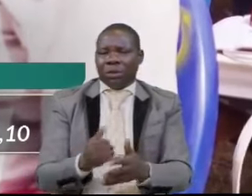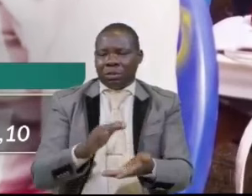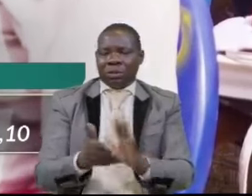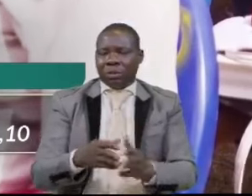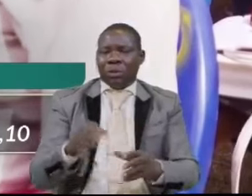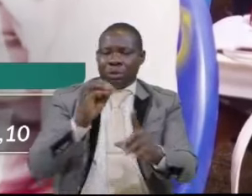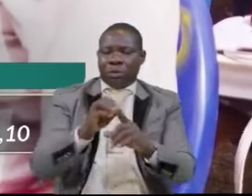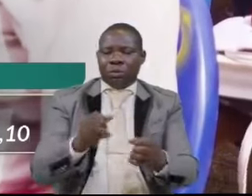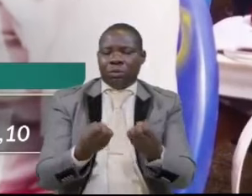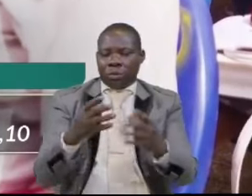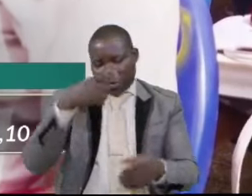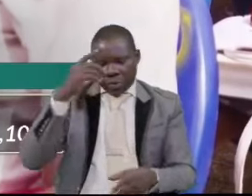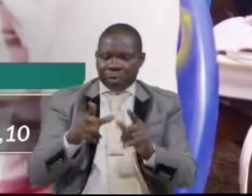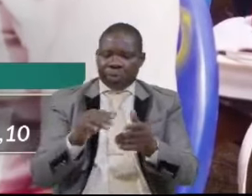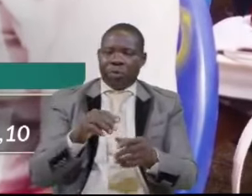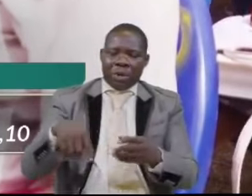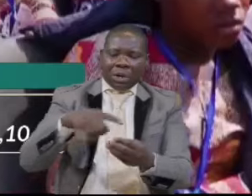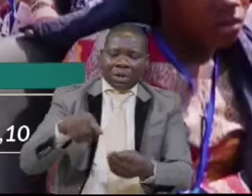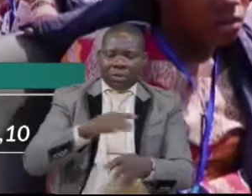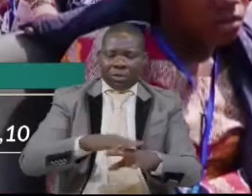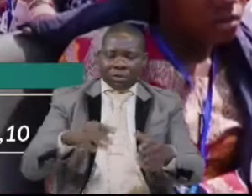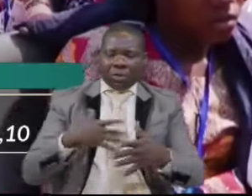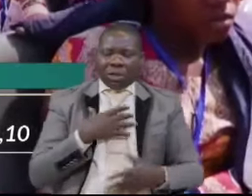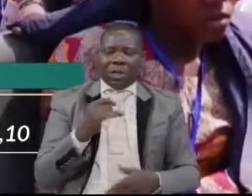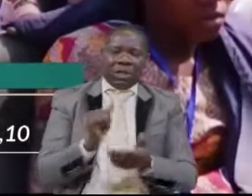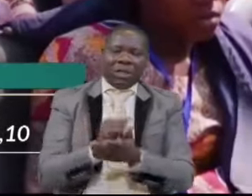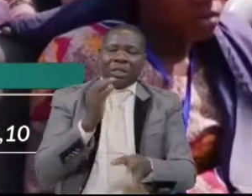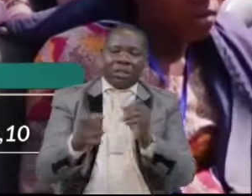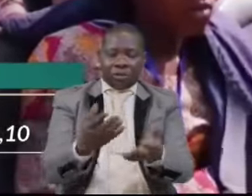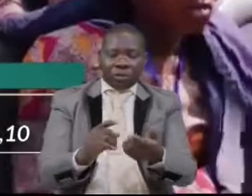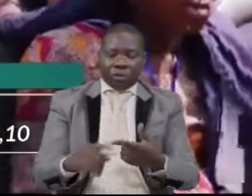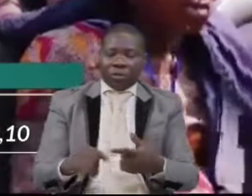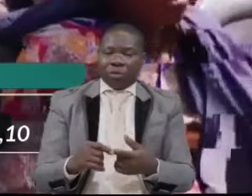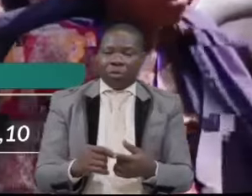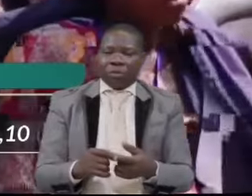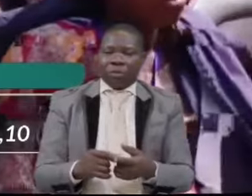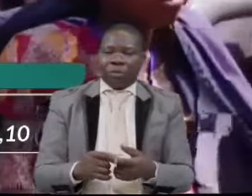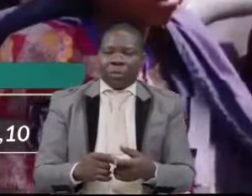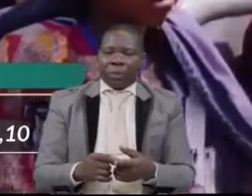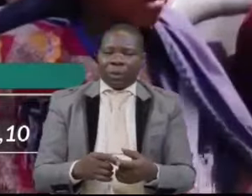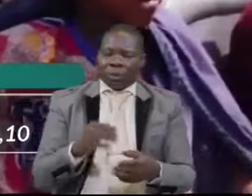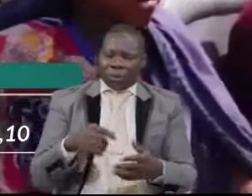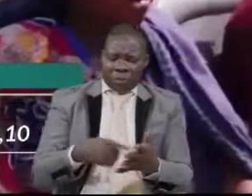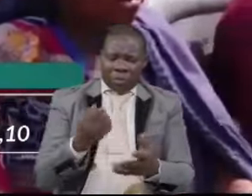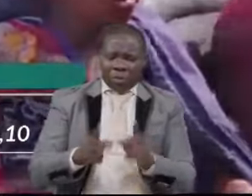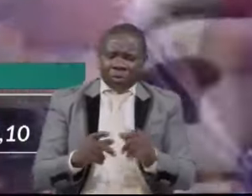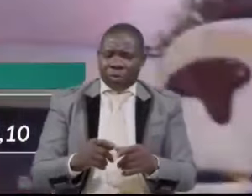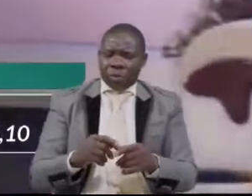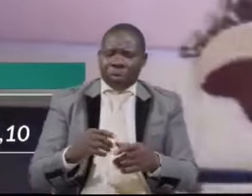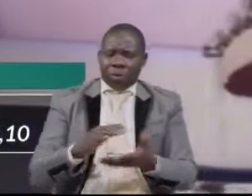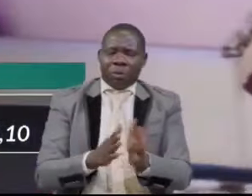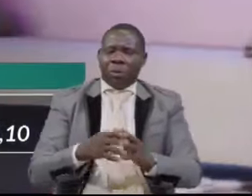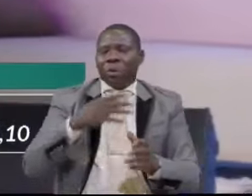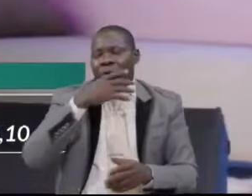they don't like that. And if you want to live, when people get older, they want to live, you know, a life that